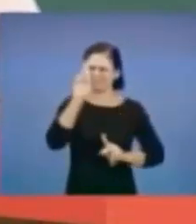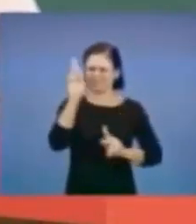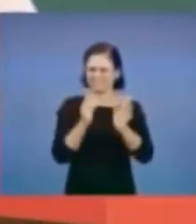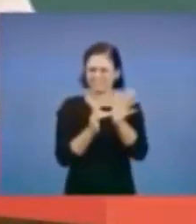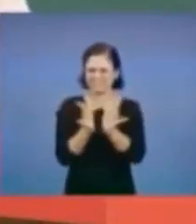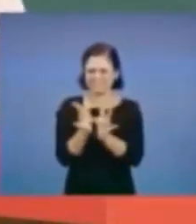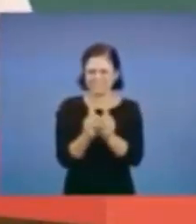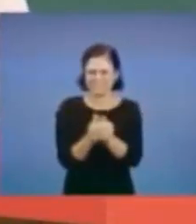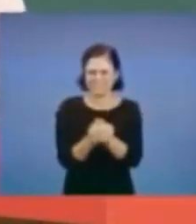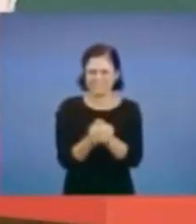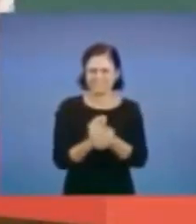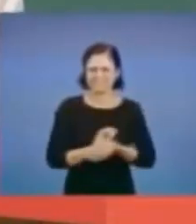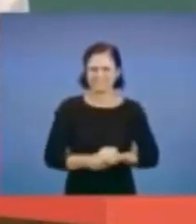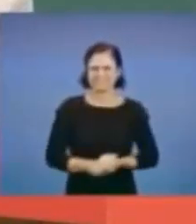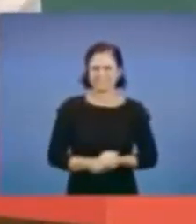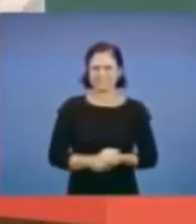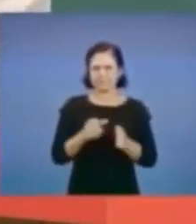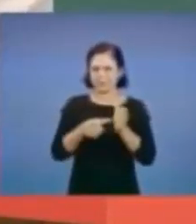peace to the Lord.